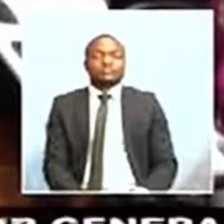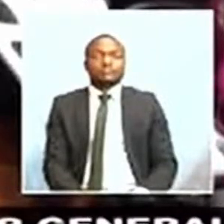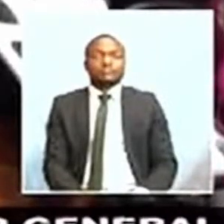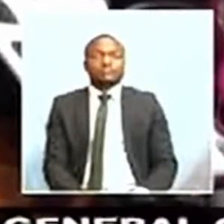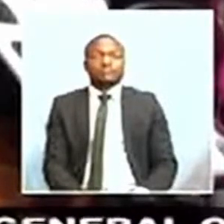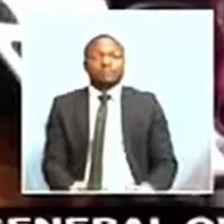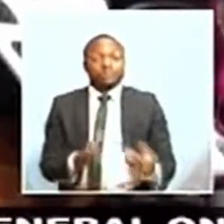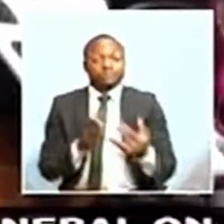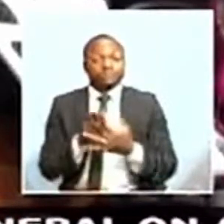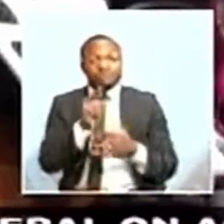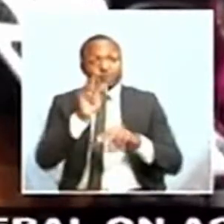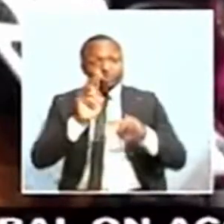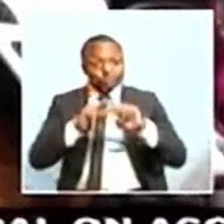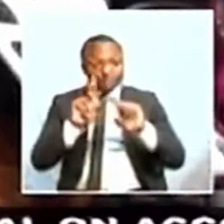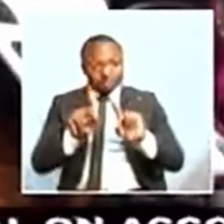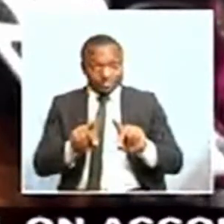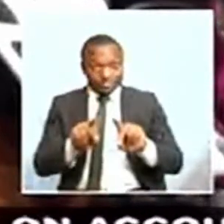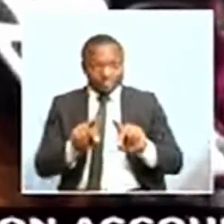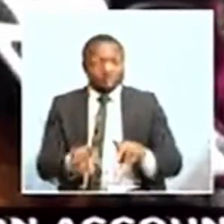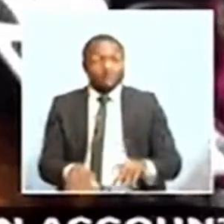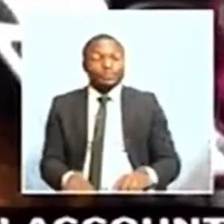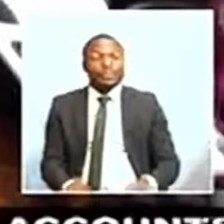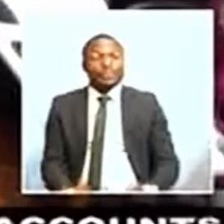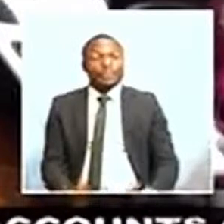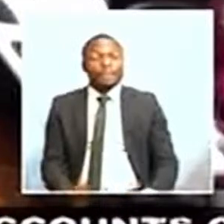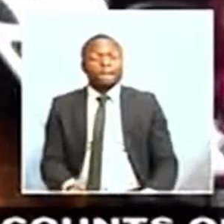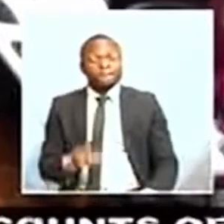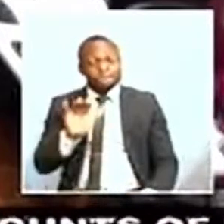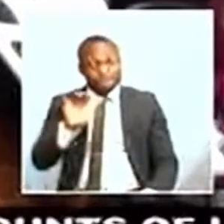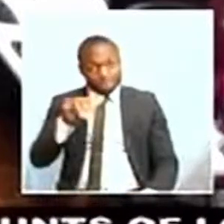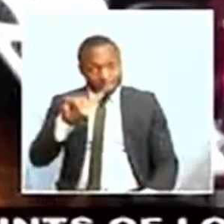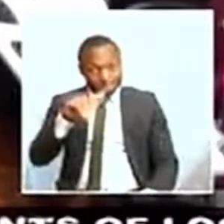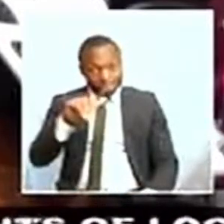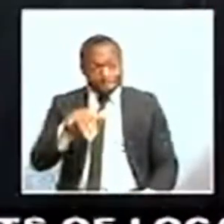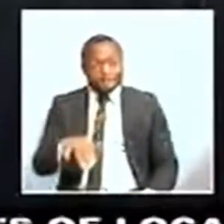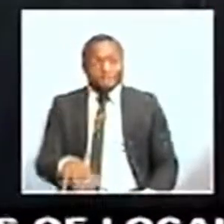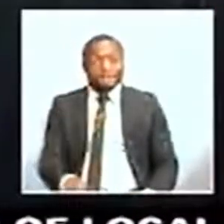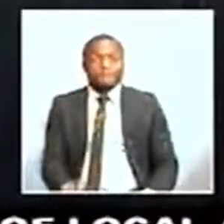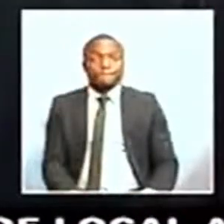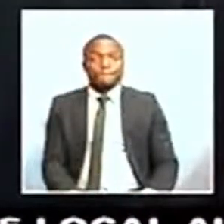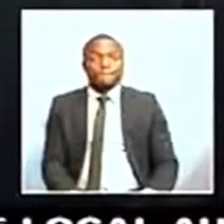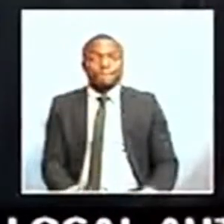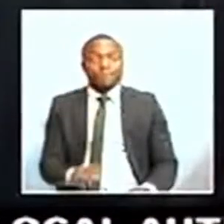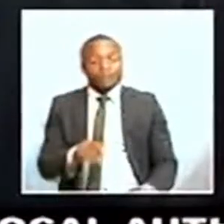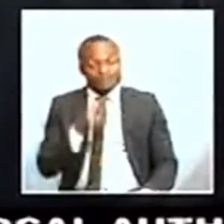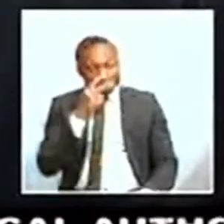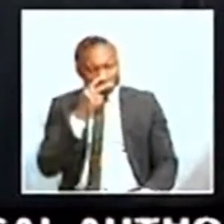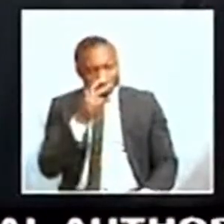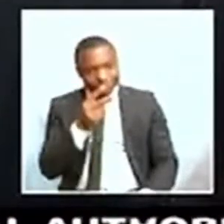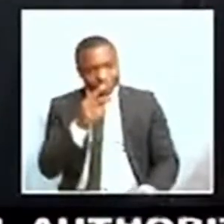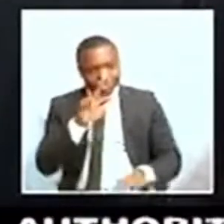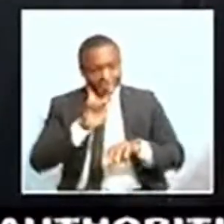Through you, Chair, your indulgence. Honorable. Yes, we have seen that they have